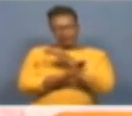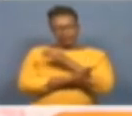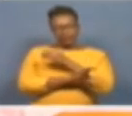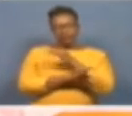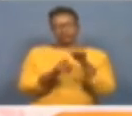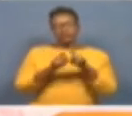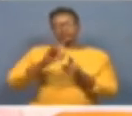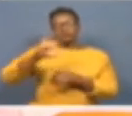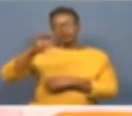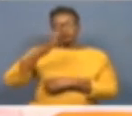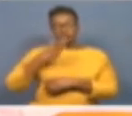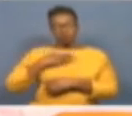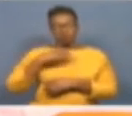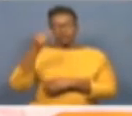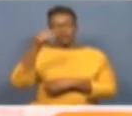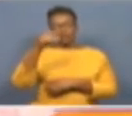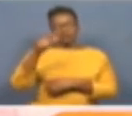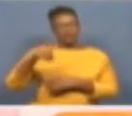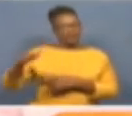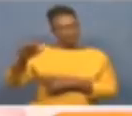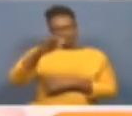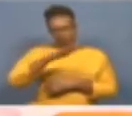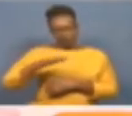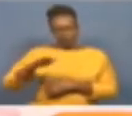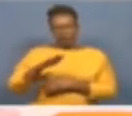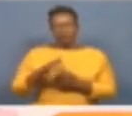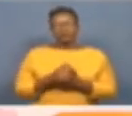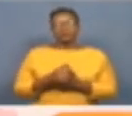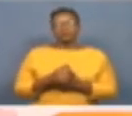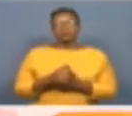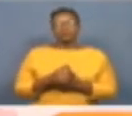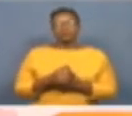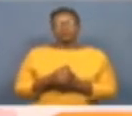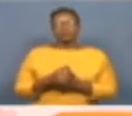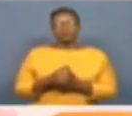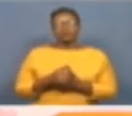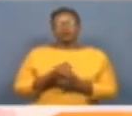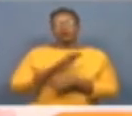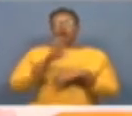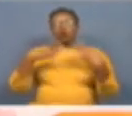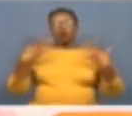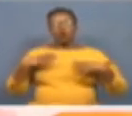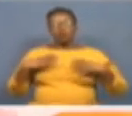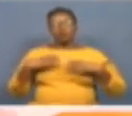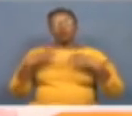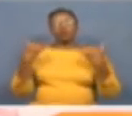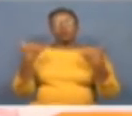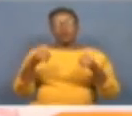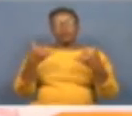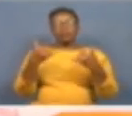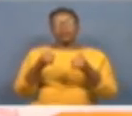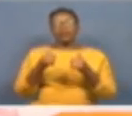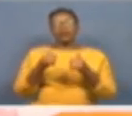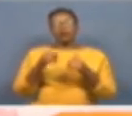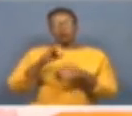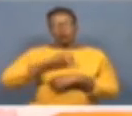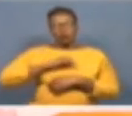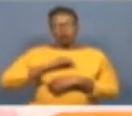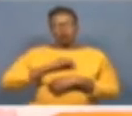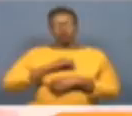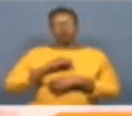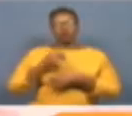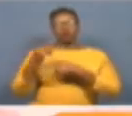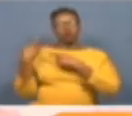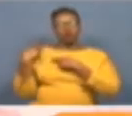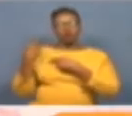county, Garissa at large. There are politics and everybody is playing his own role. As politicians, we are aware